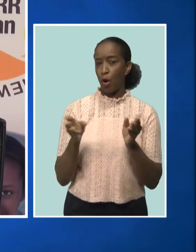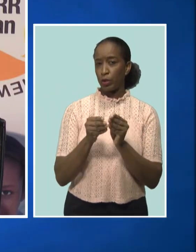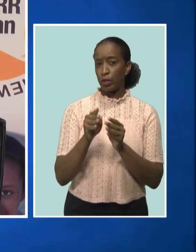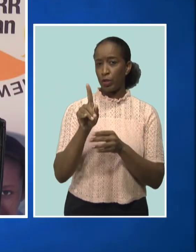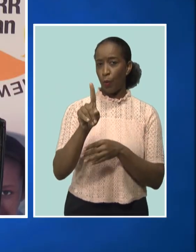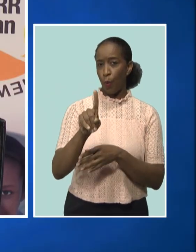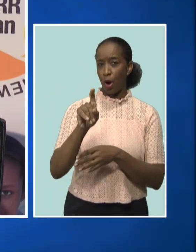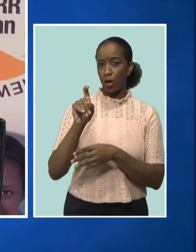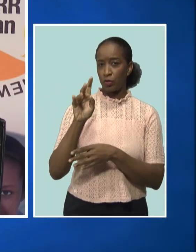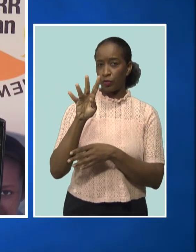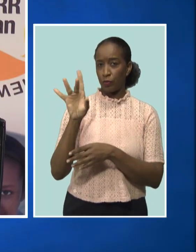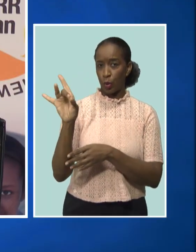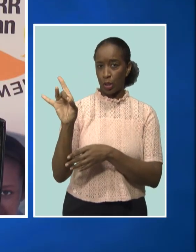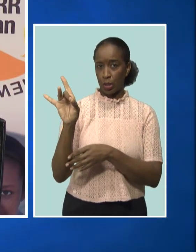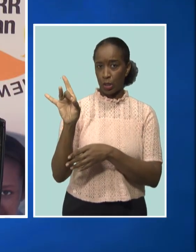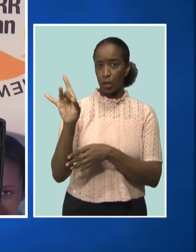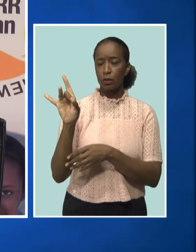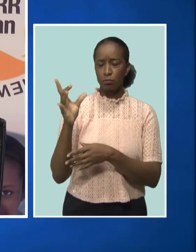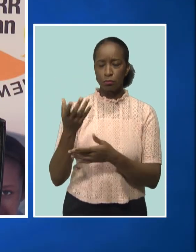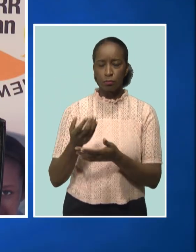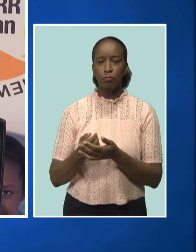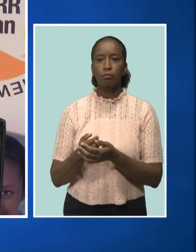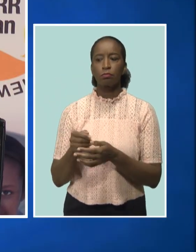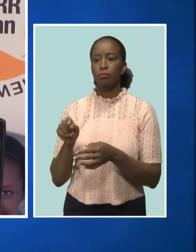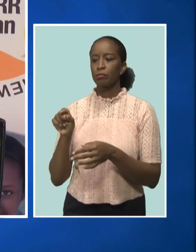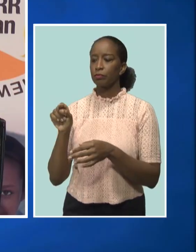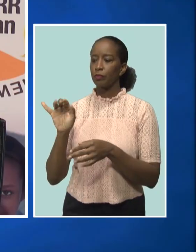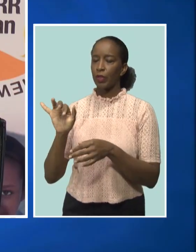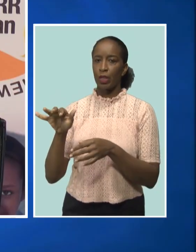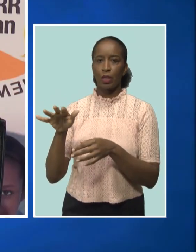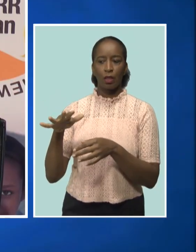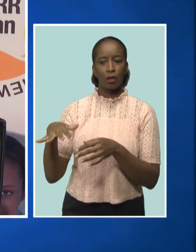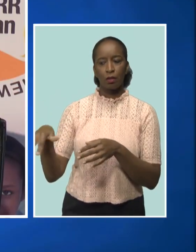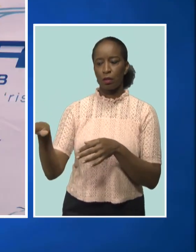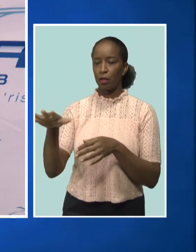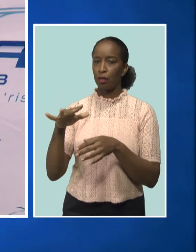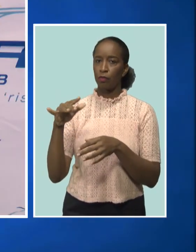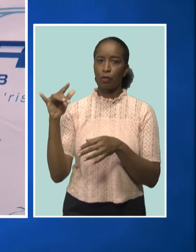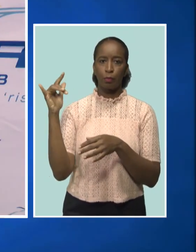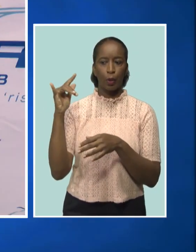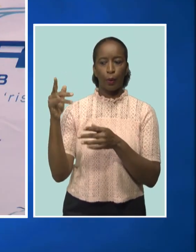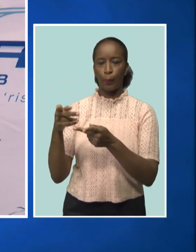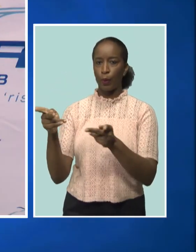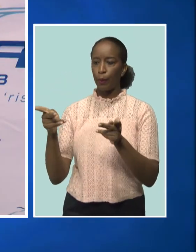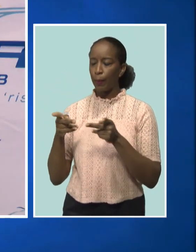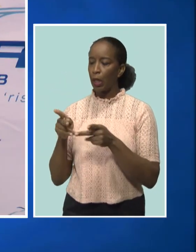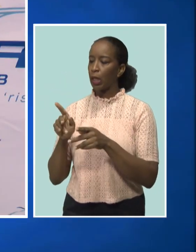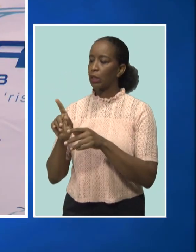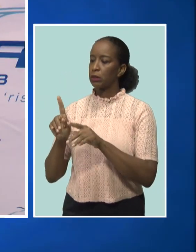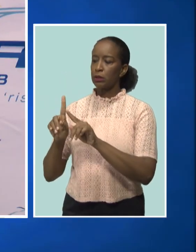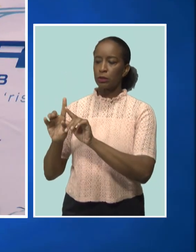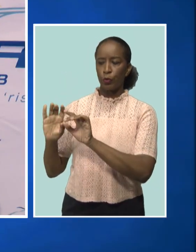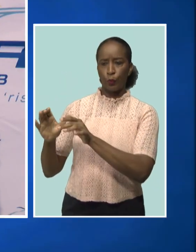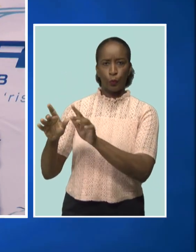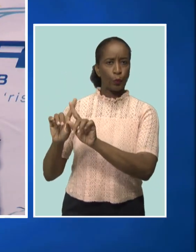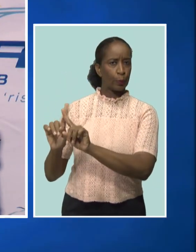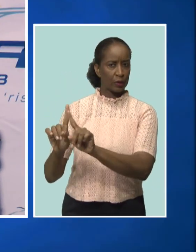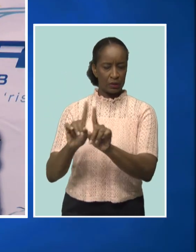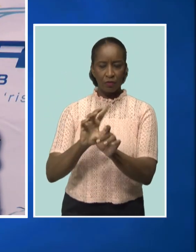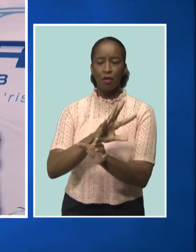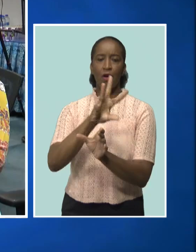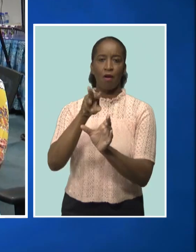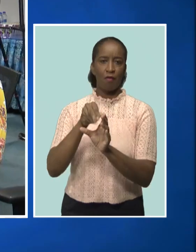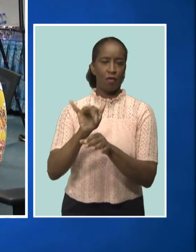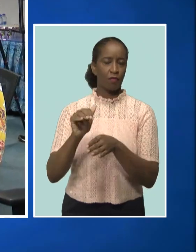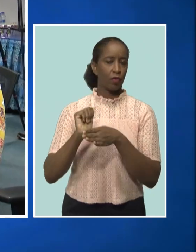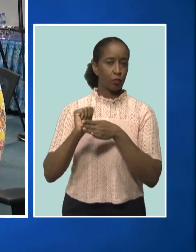the diversity of the airport community is fully represented in the training. Chief Executive Officer of the Grandy Adams International Airport, Hadley